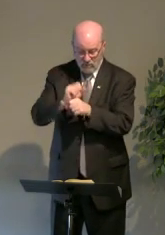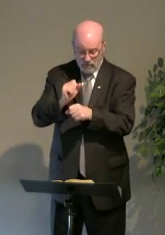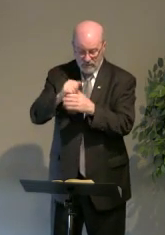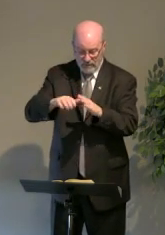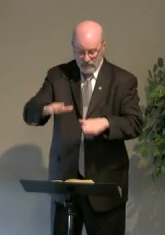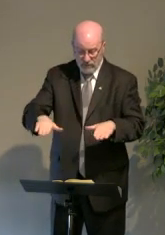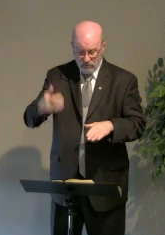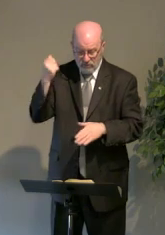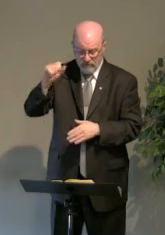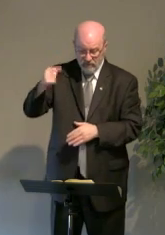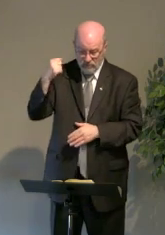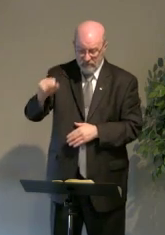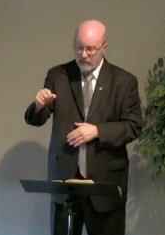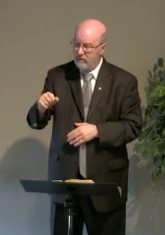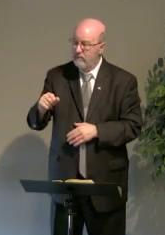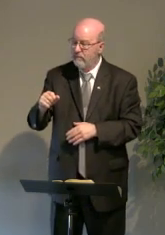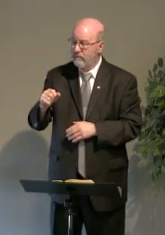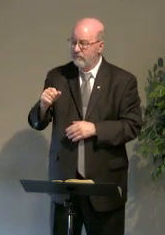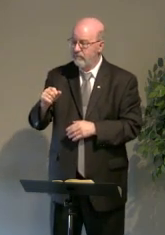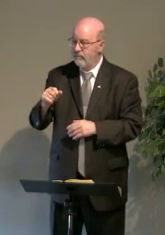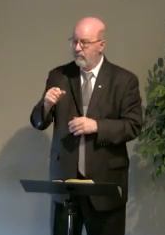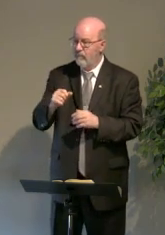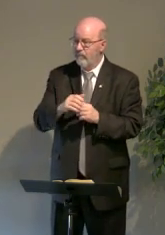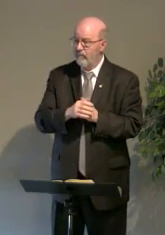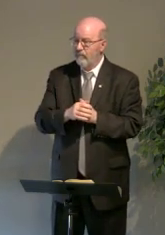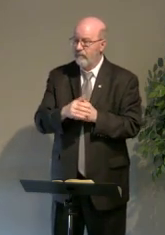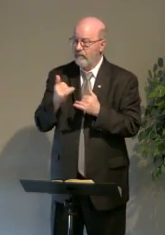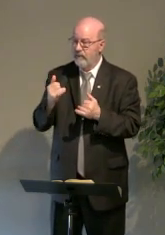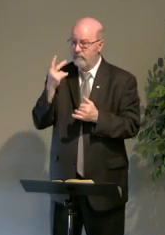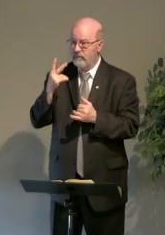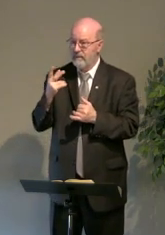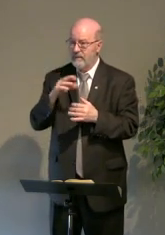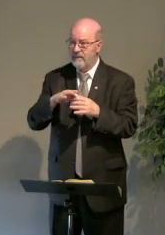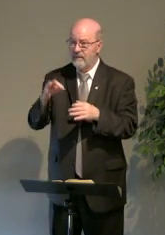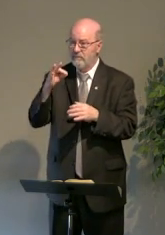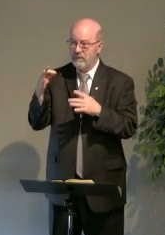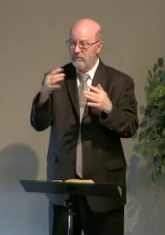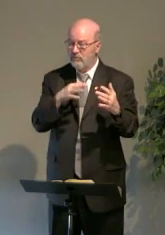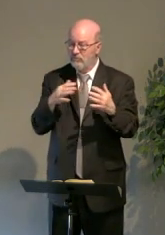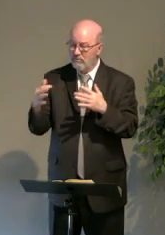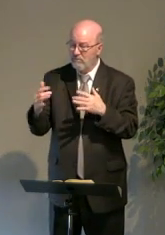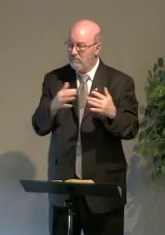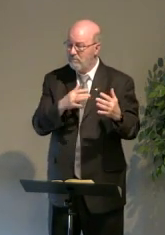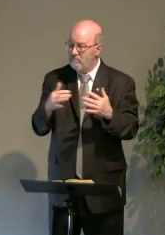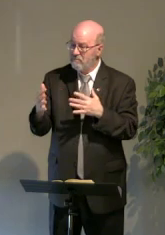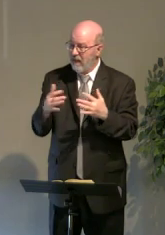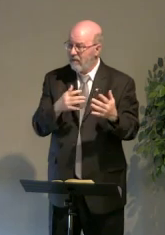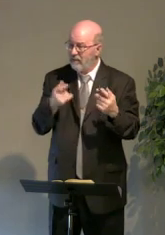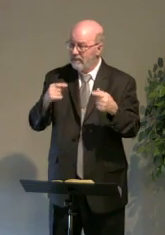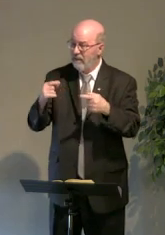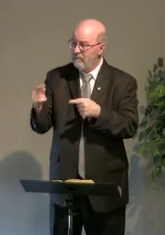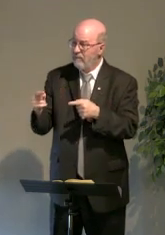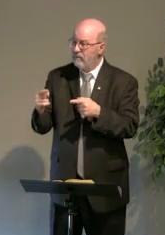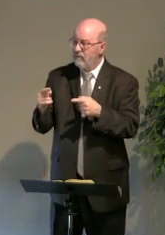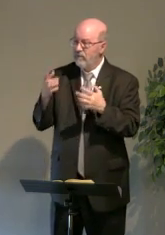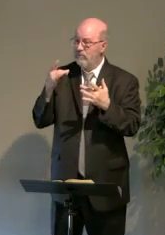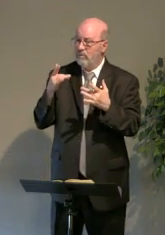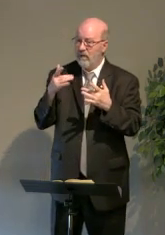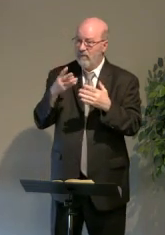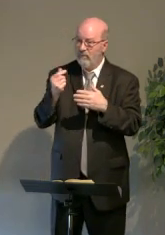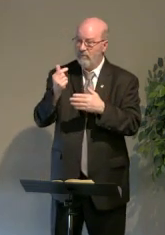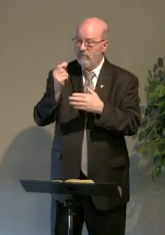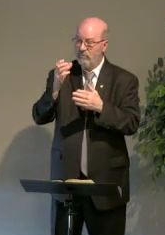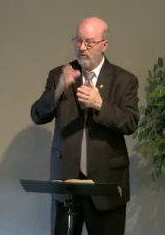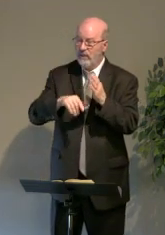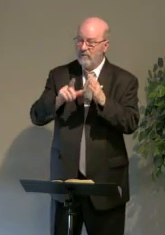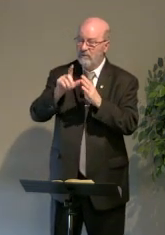in the children of disobedience. Now we see the spiritual battle that is being waged, which is why a few chapters